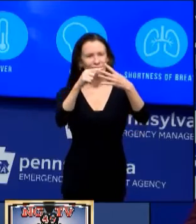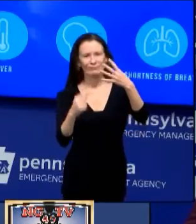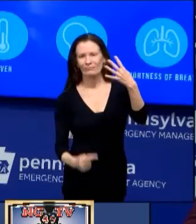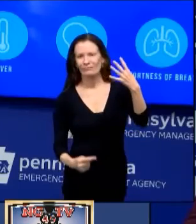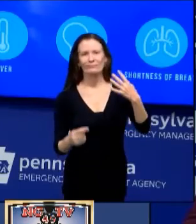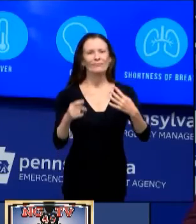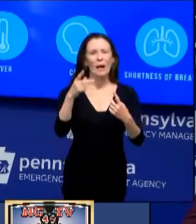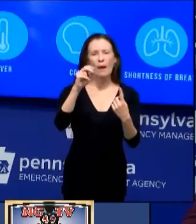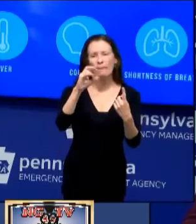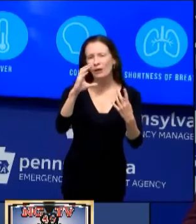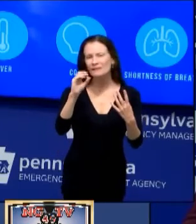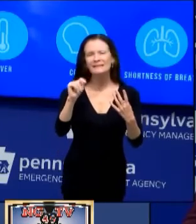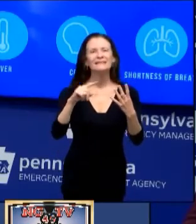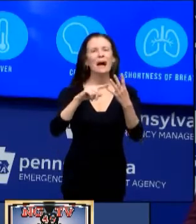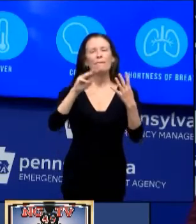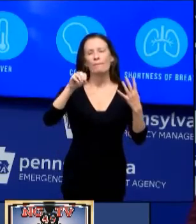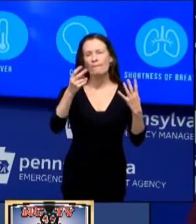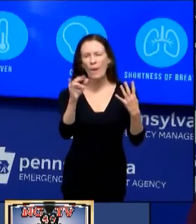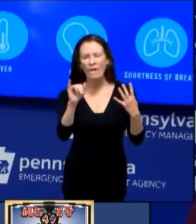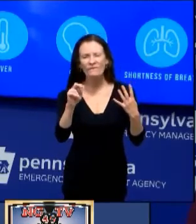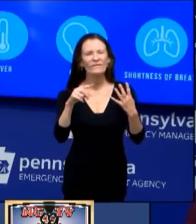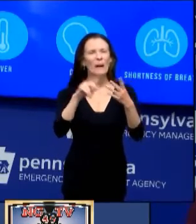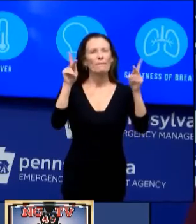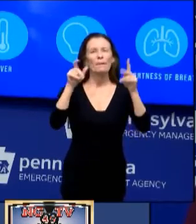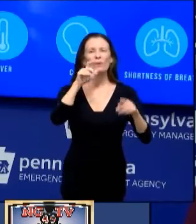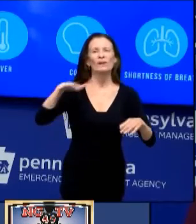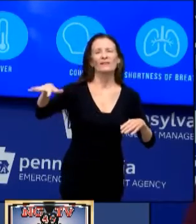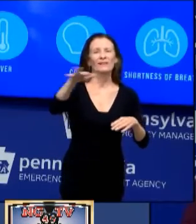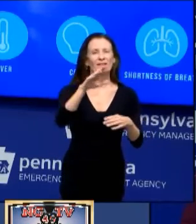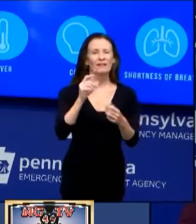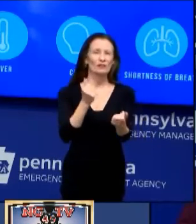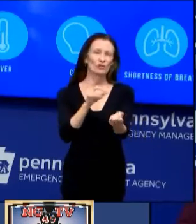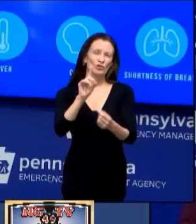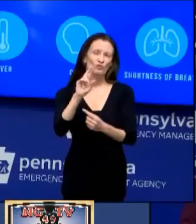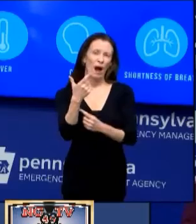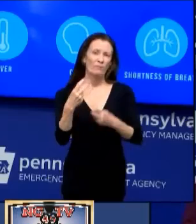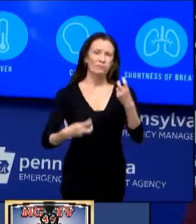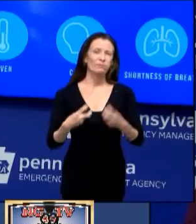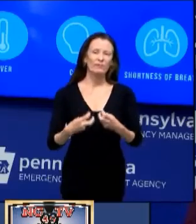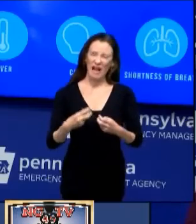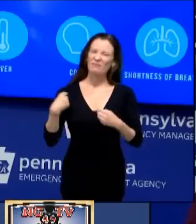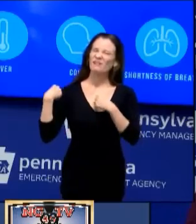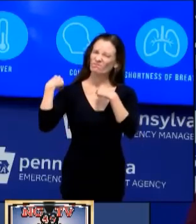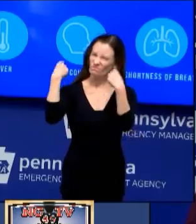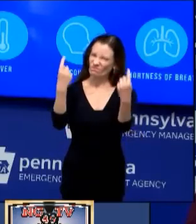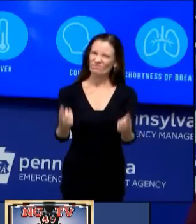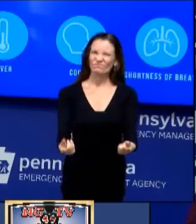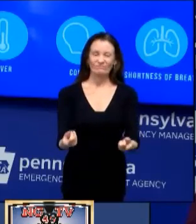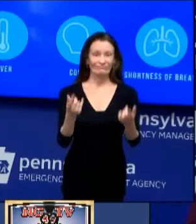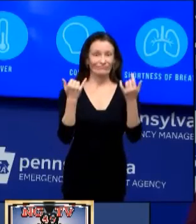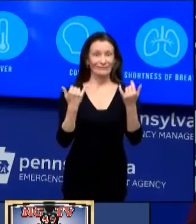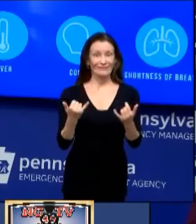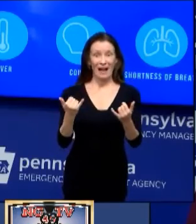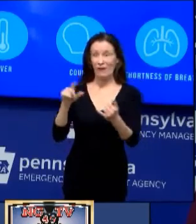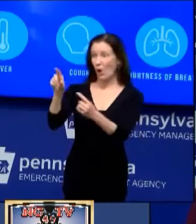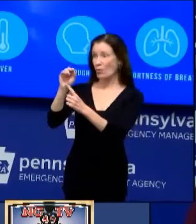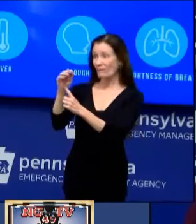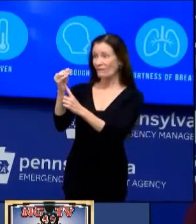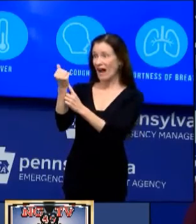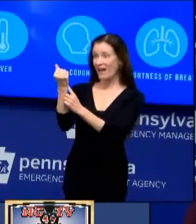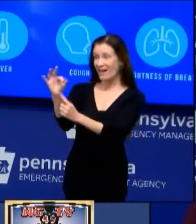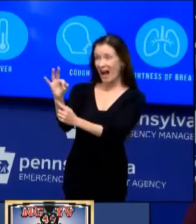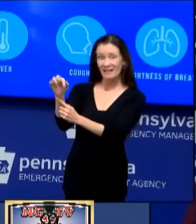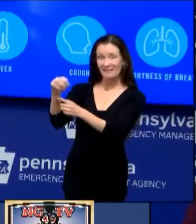this pandemic of COVID-19, the opioid epidemic and the substance abuse epidemic have not gone